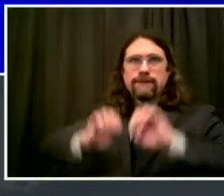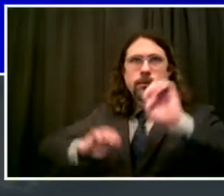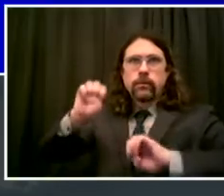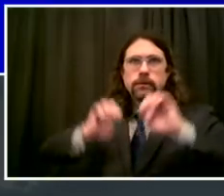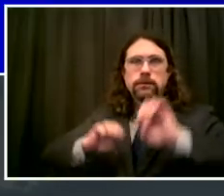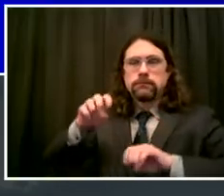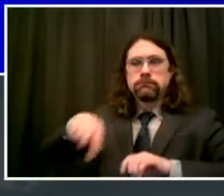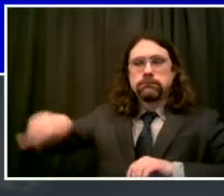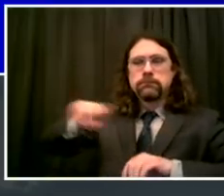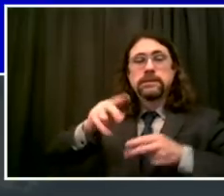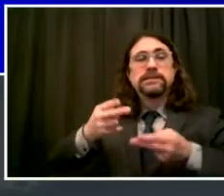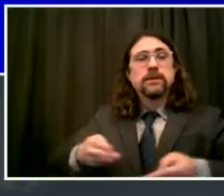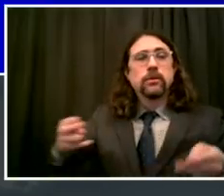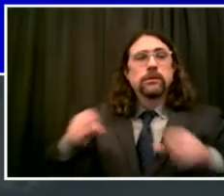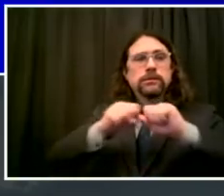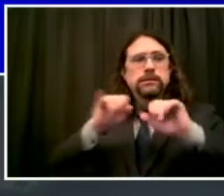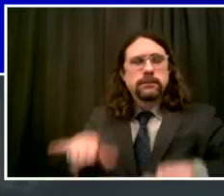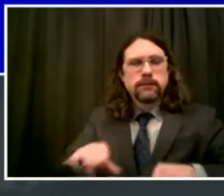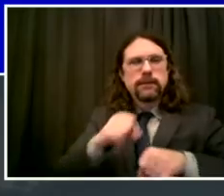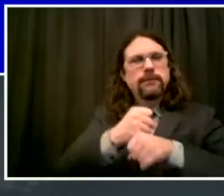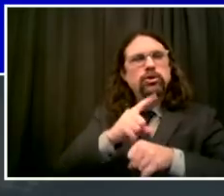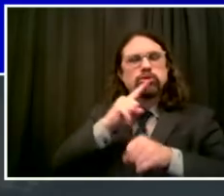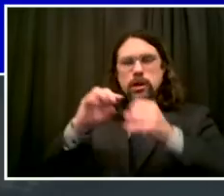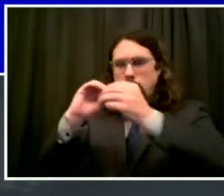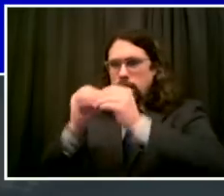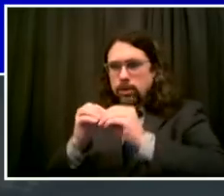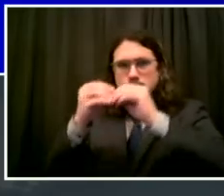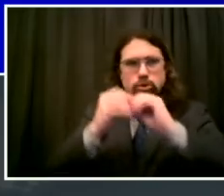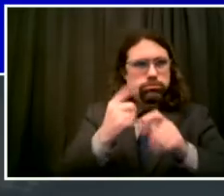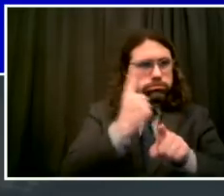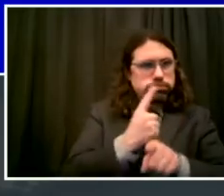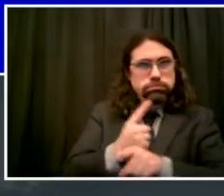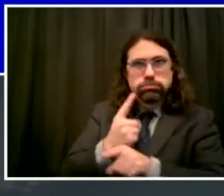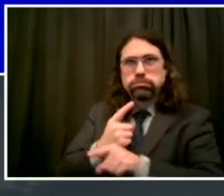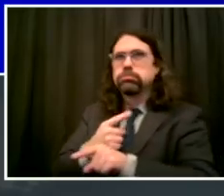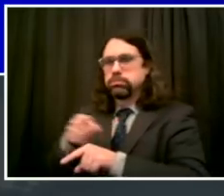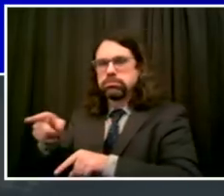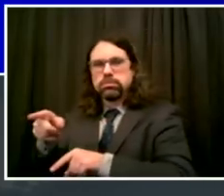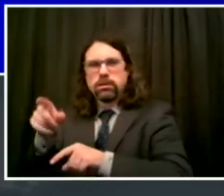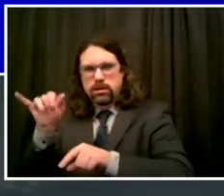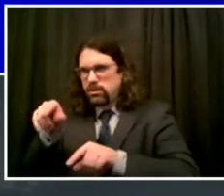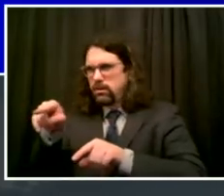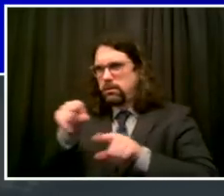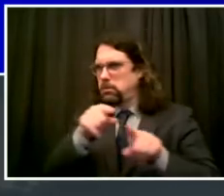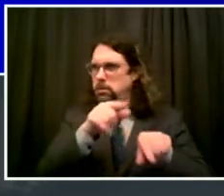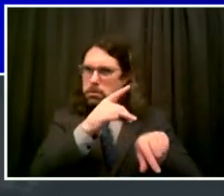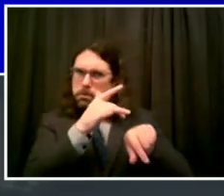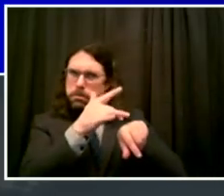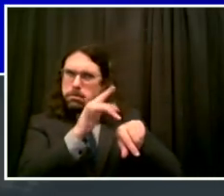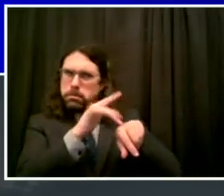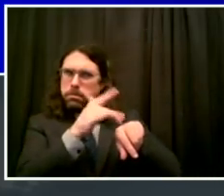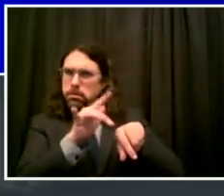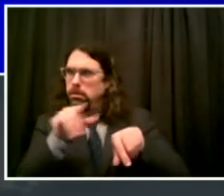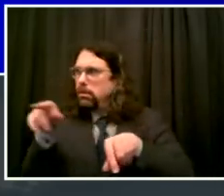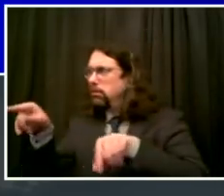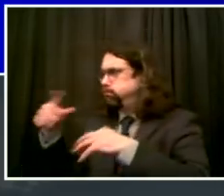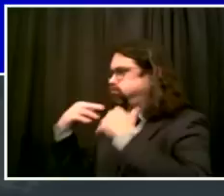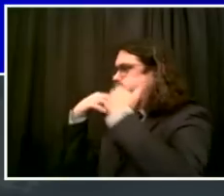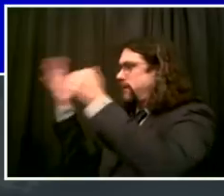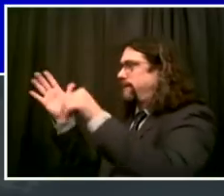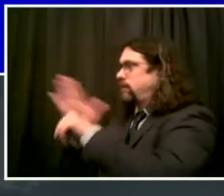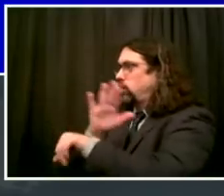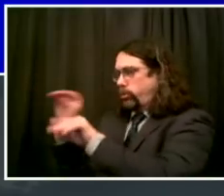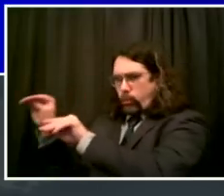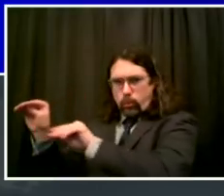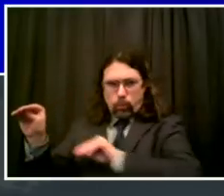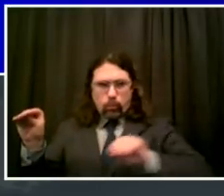healthy. I told you we were going to have a goal of moving 1,000 people per week out of